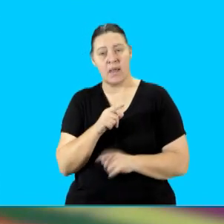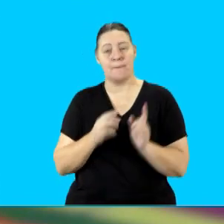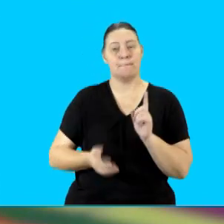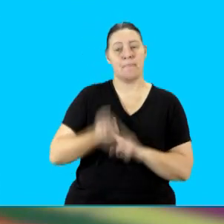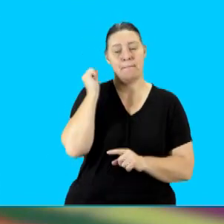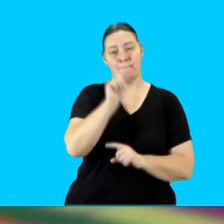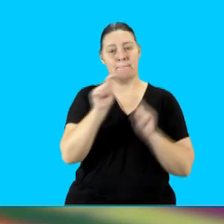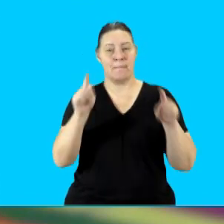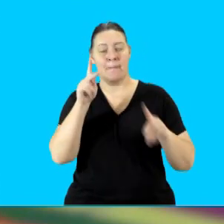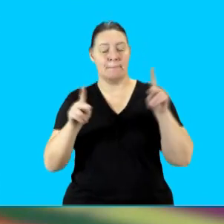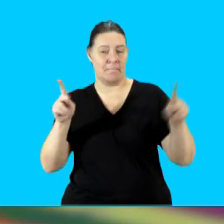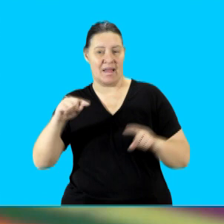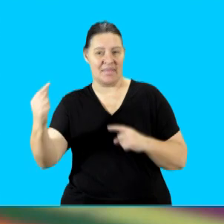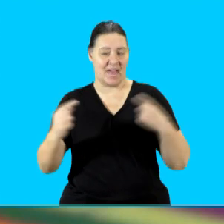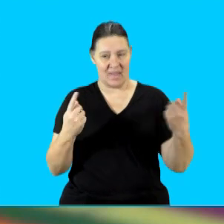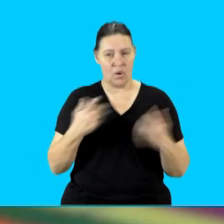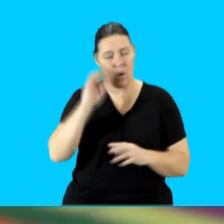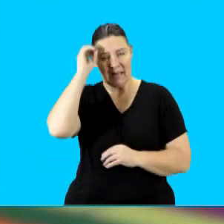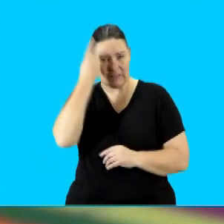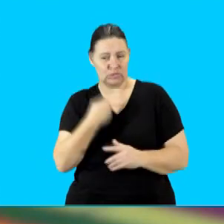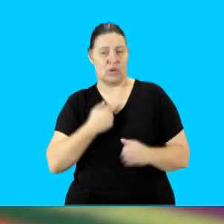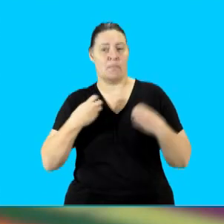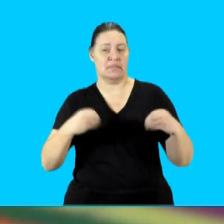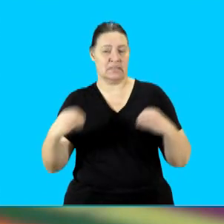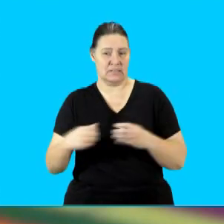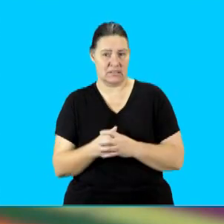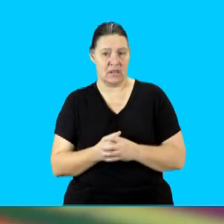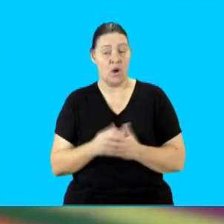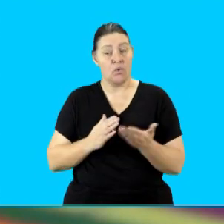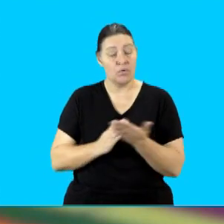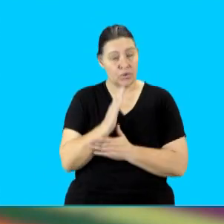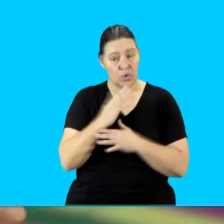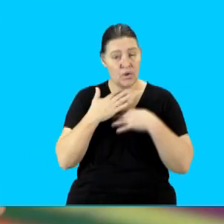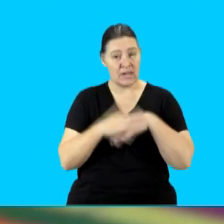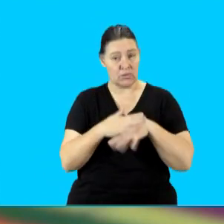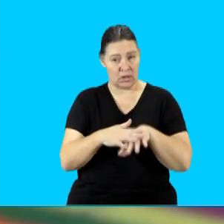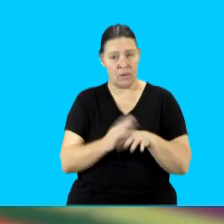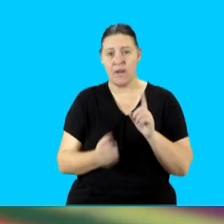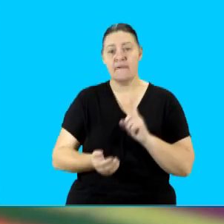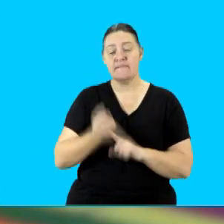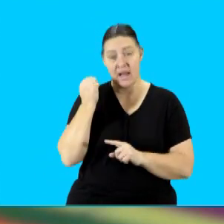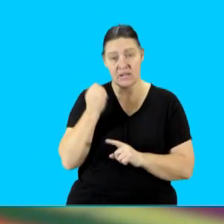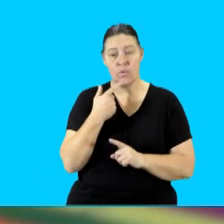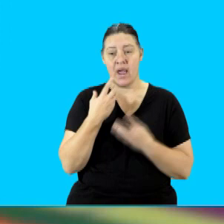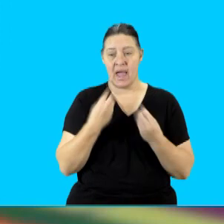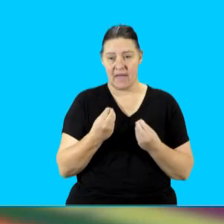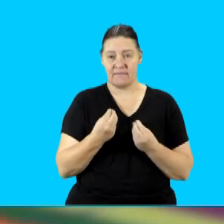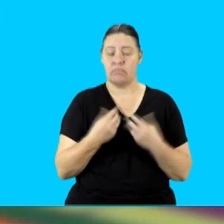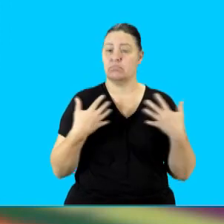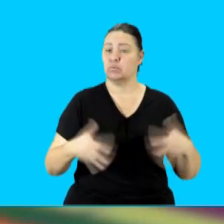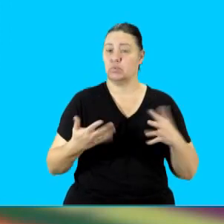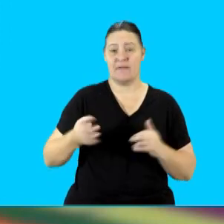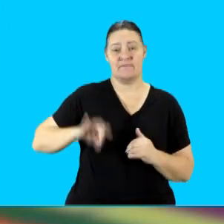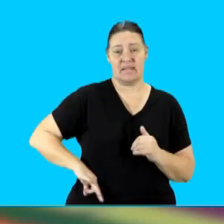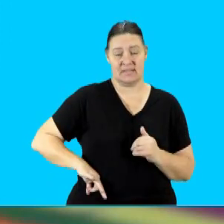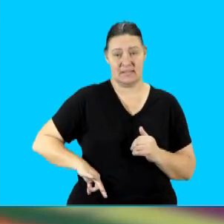reach other people who are going to be interested in our business, because through that networking, you may find that we get a very good